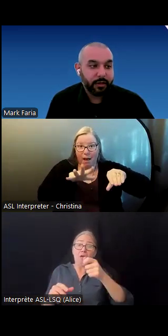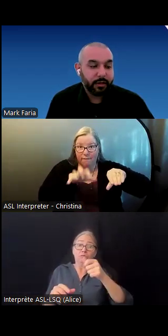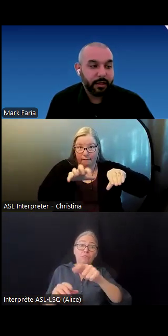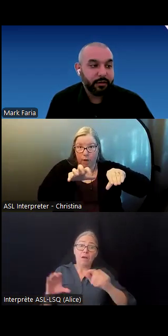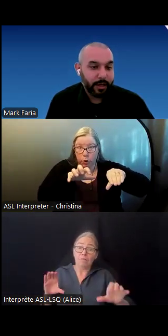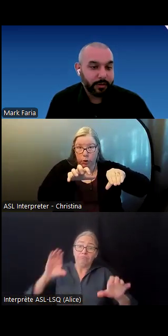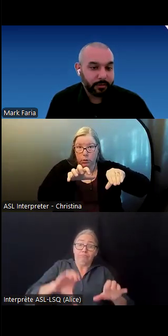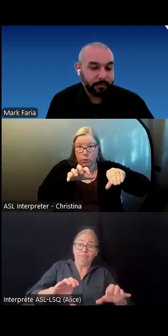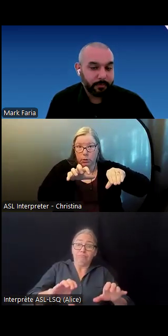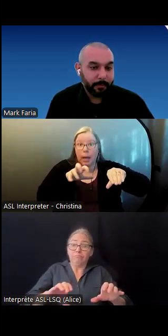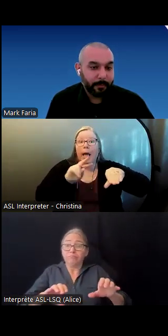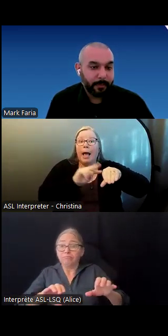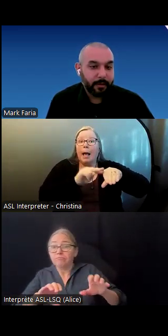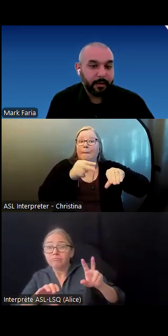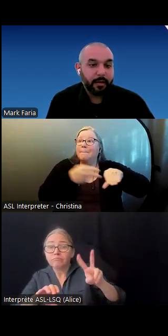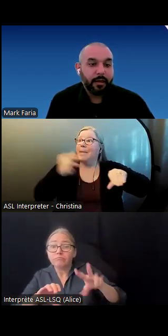$10,500 in grants.